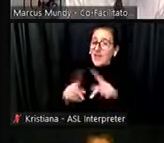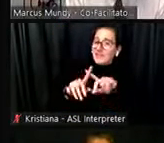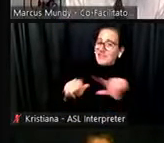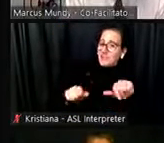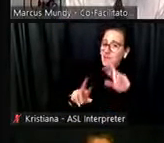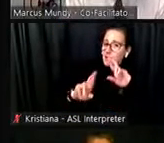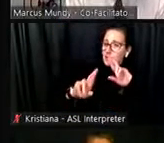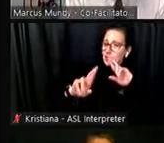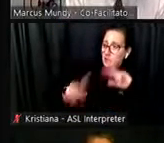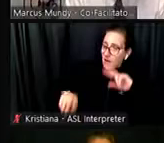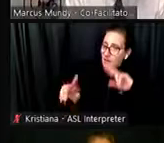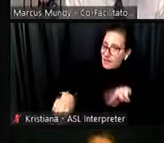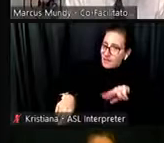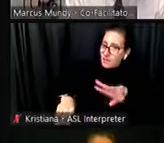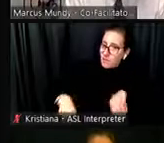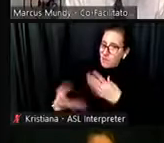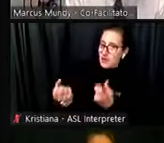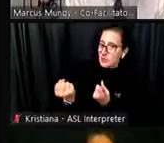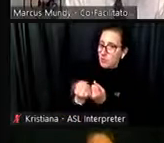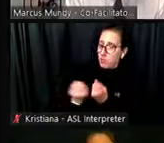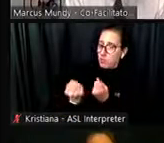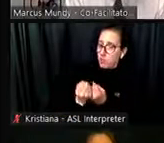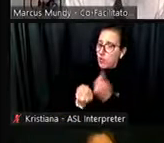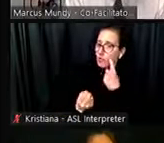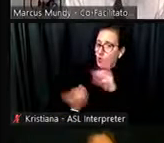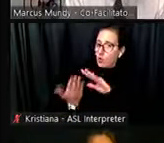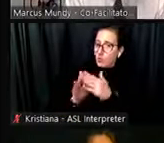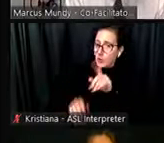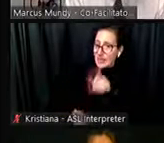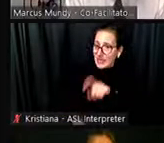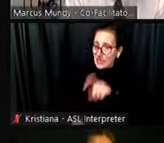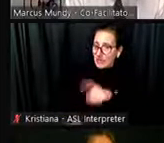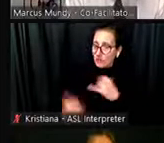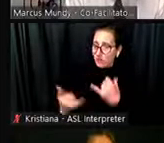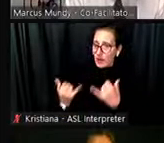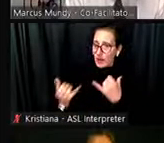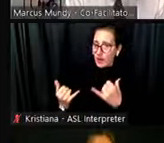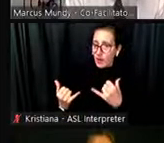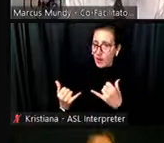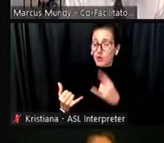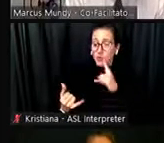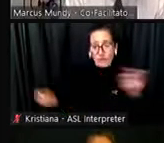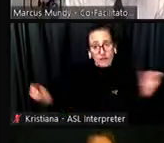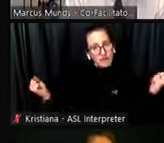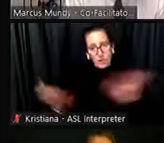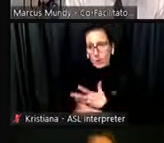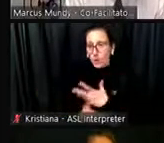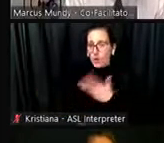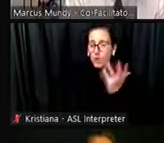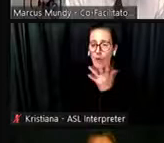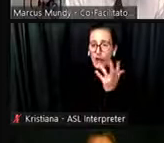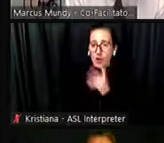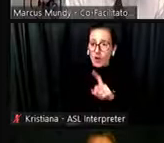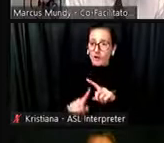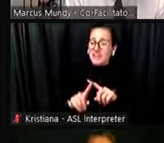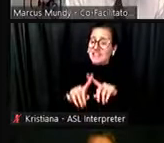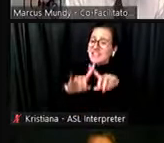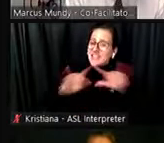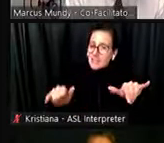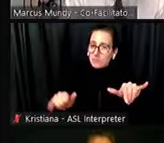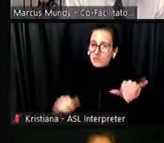global pandemic. It's terrifying. At the same time that our infection rates